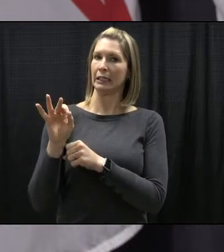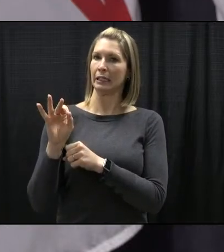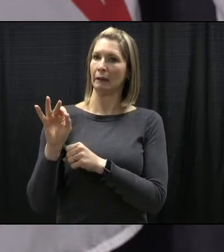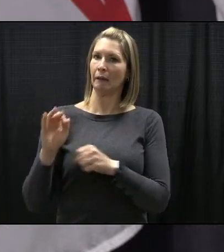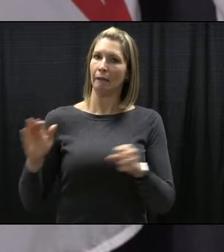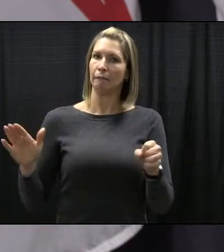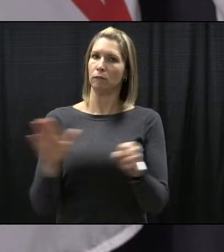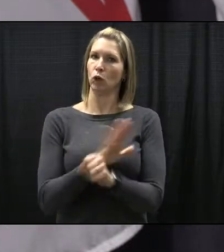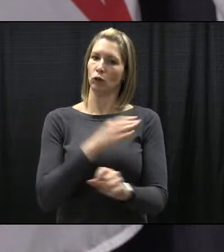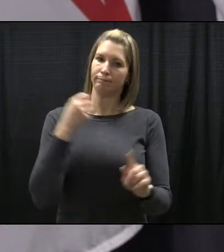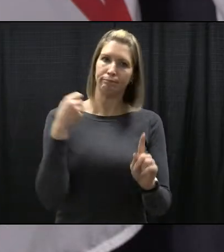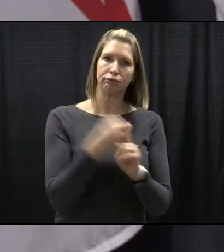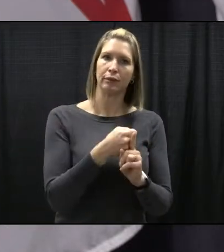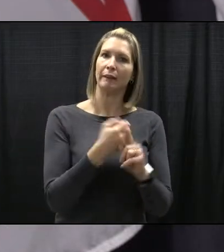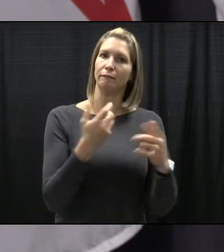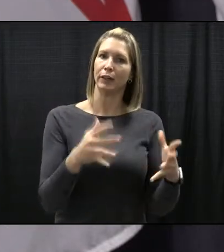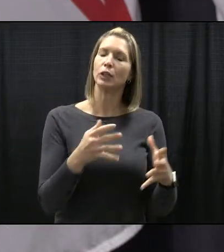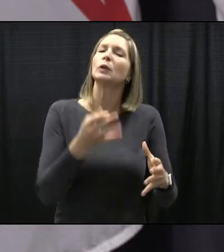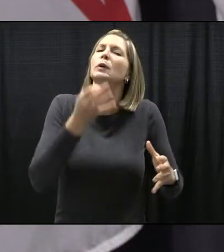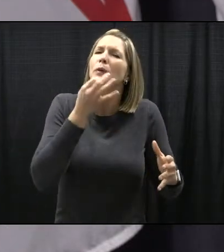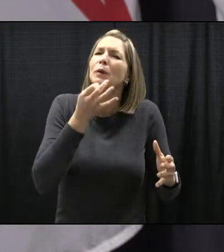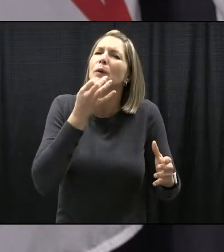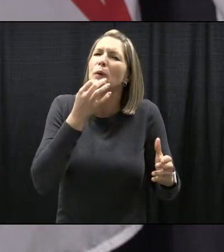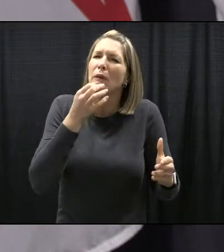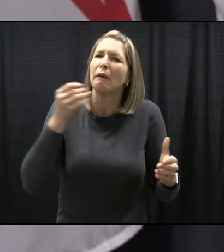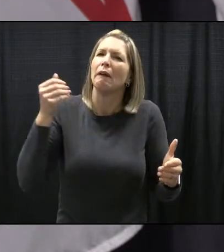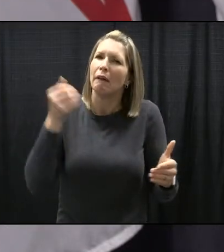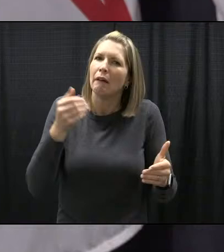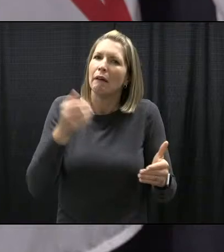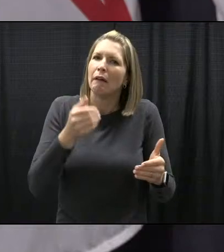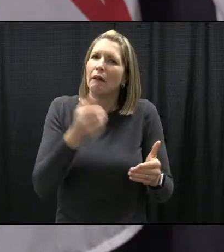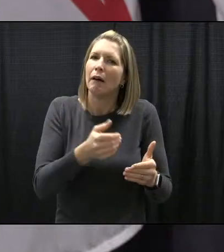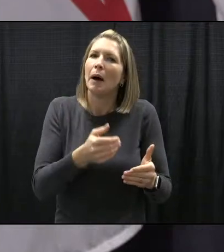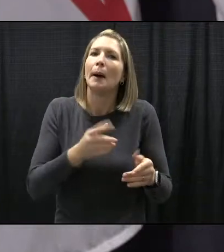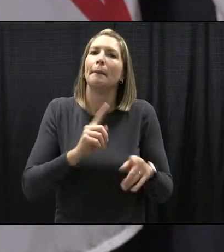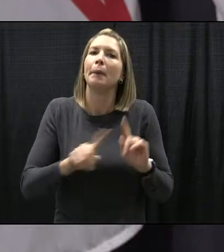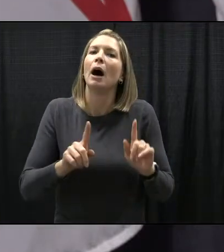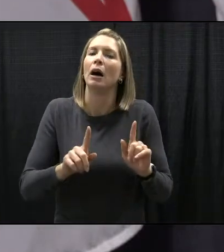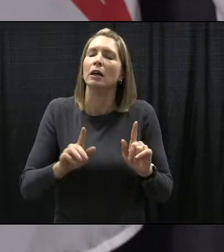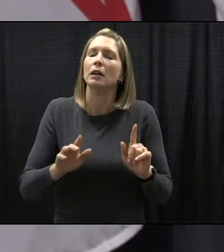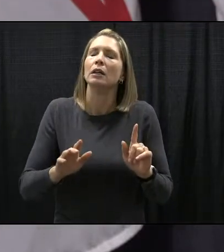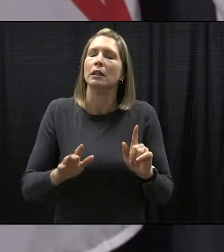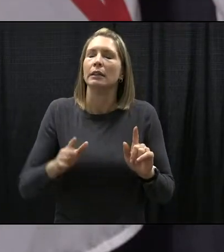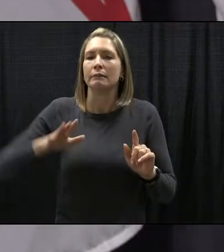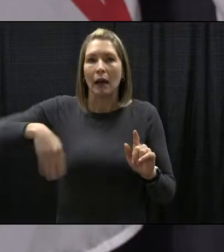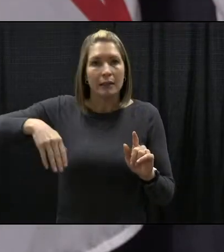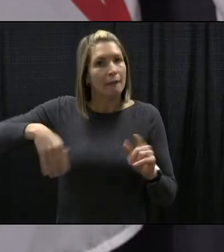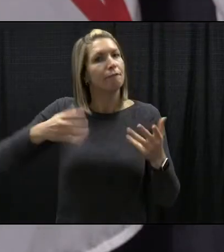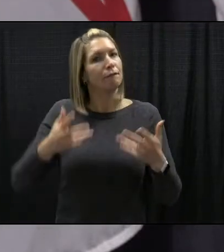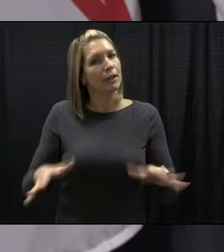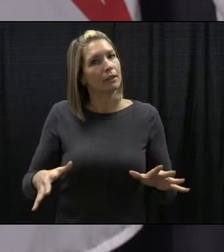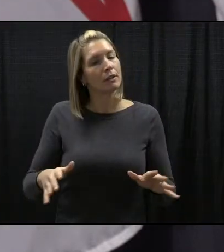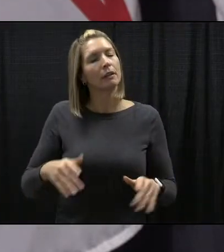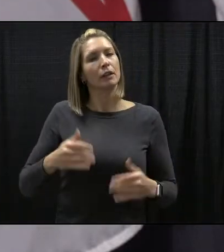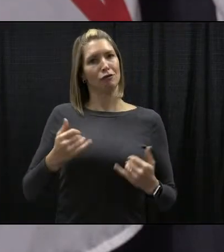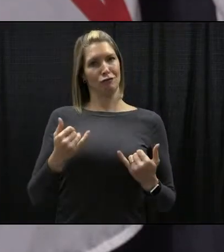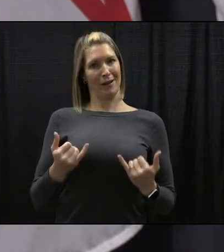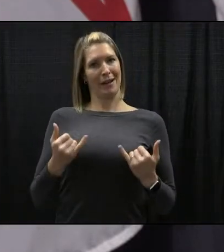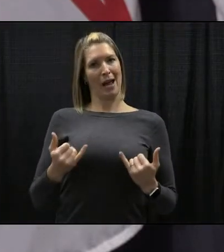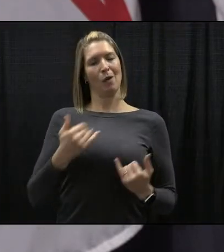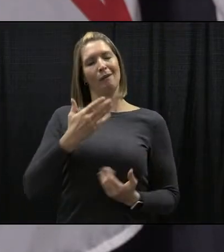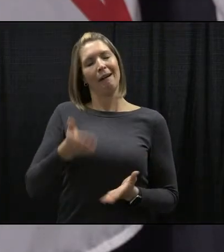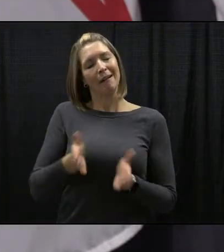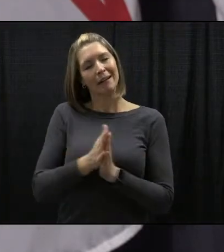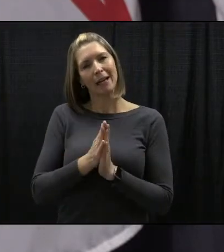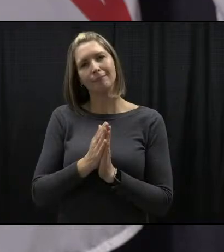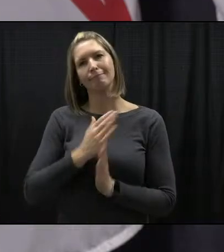any big finish, but rather gradual steps until we reach normalcy once again. Until then, please be patient and kind